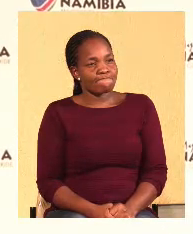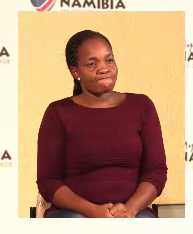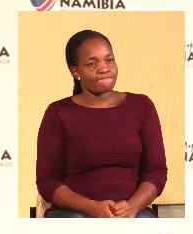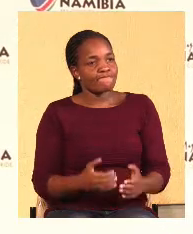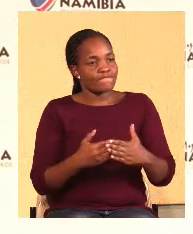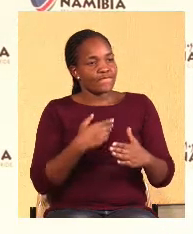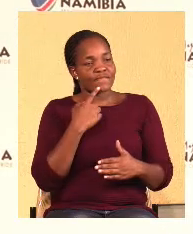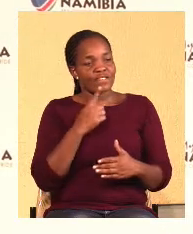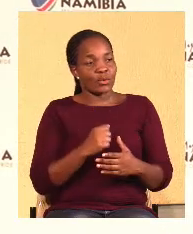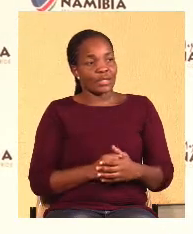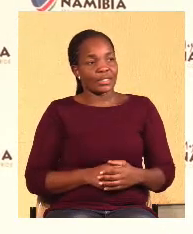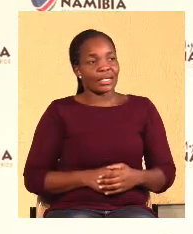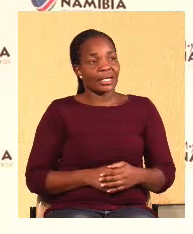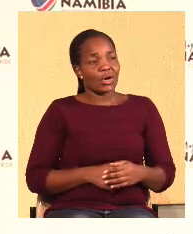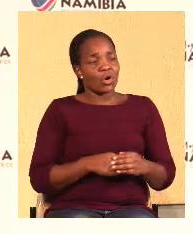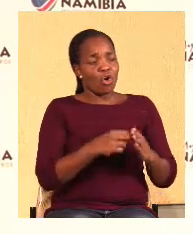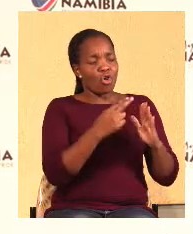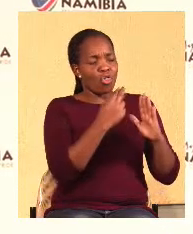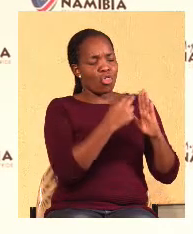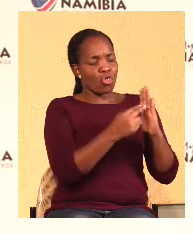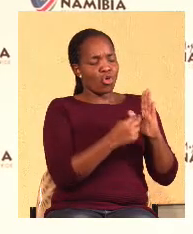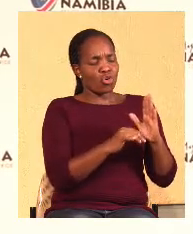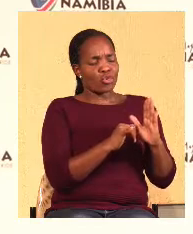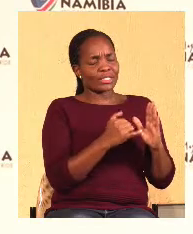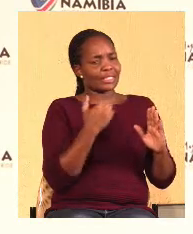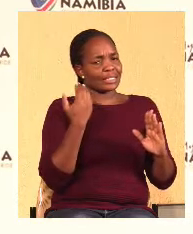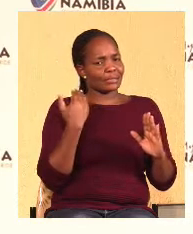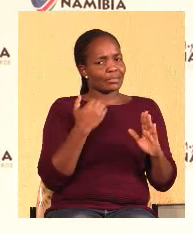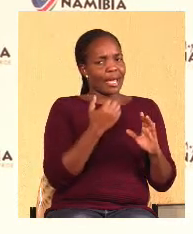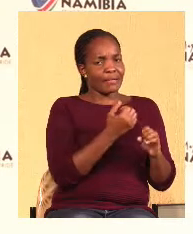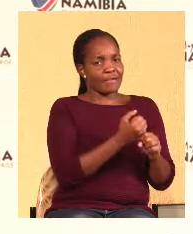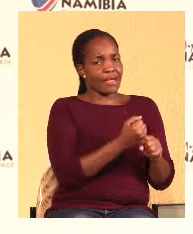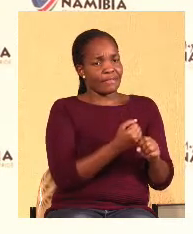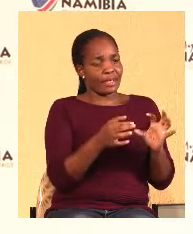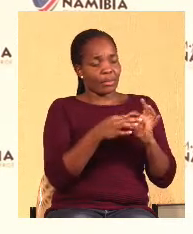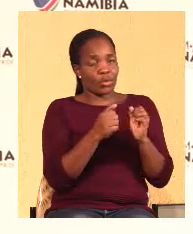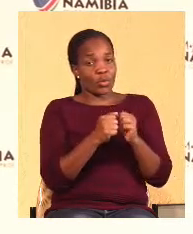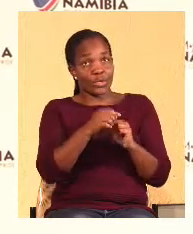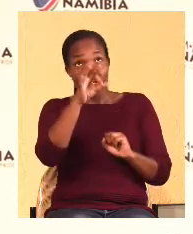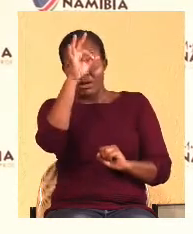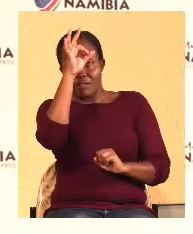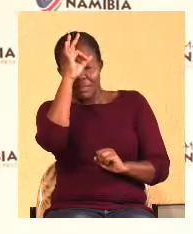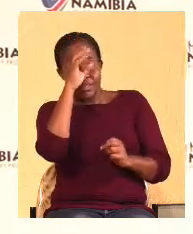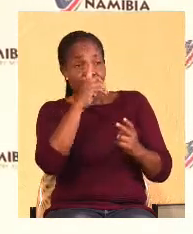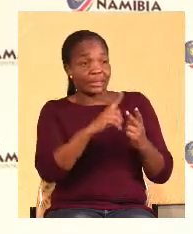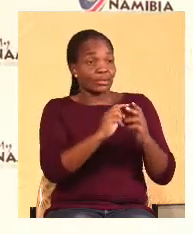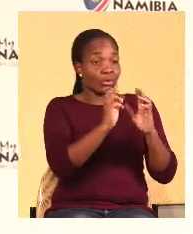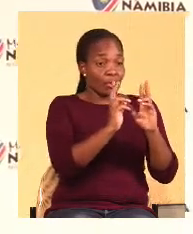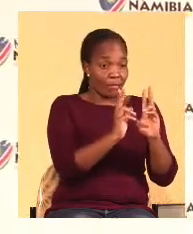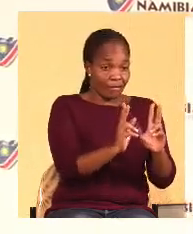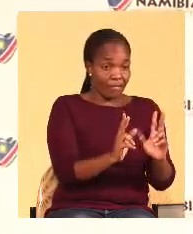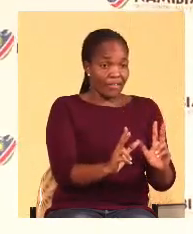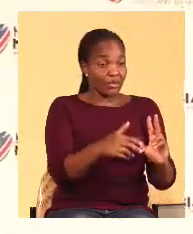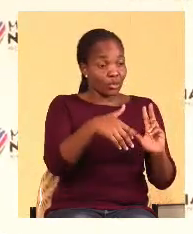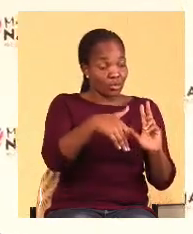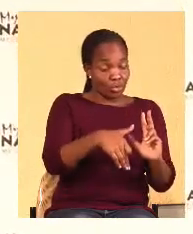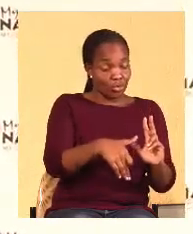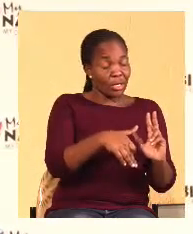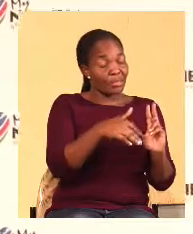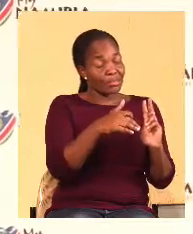existing laws that regulate certain conducts, either of the law enforcement officer or the members of the public, still remain in place. Obviously,